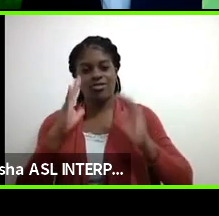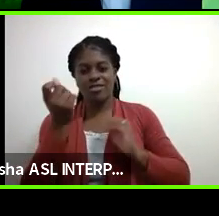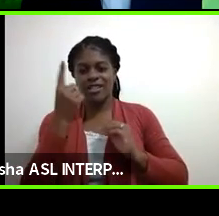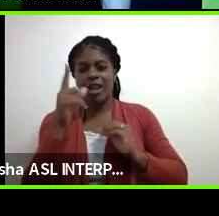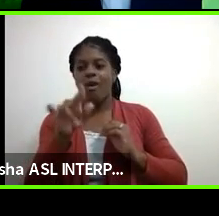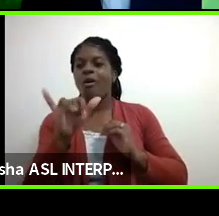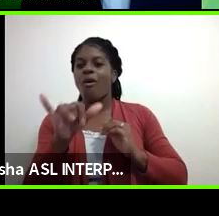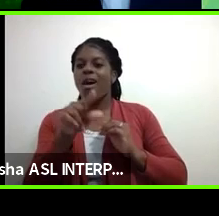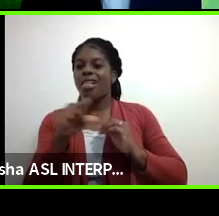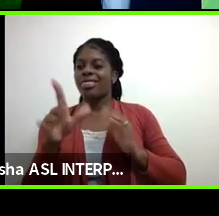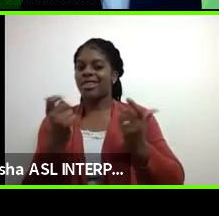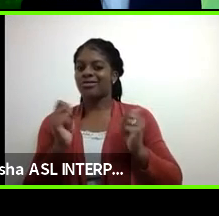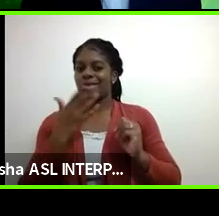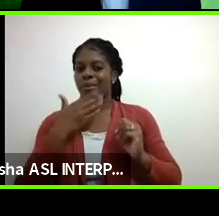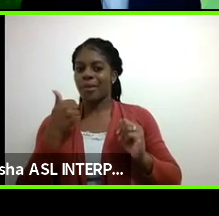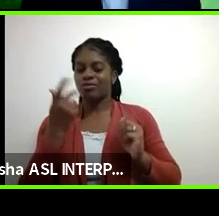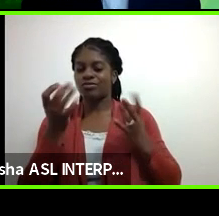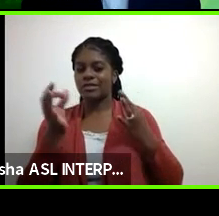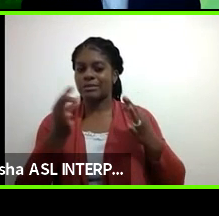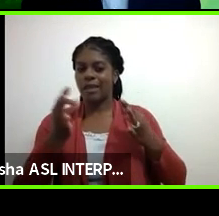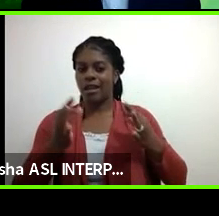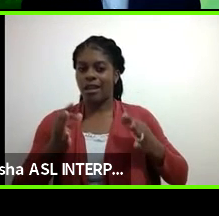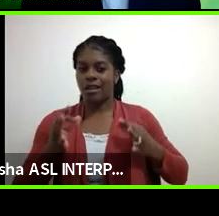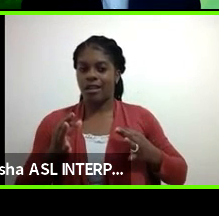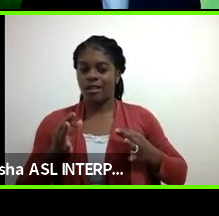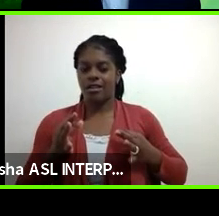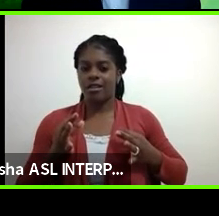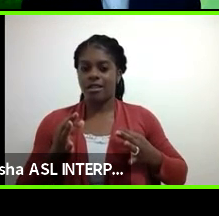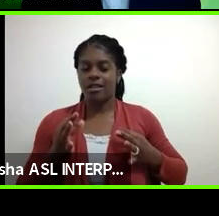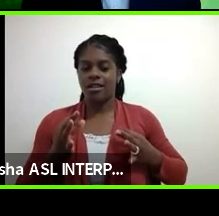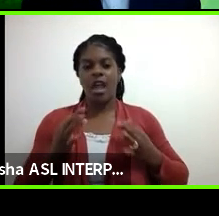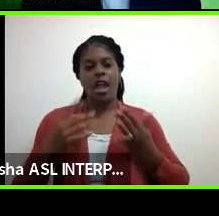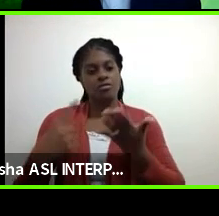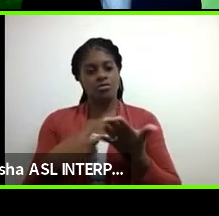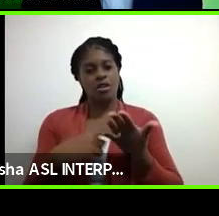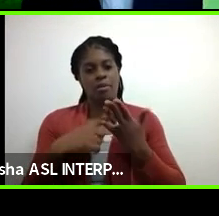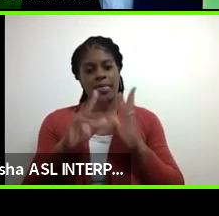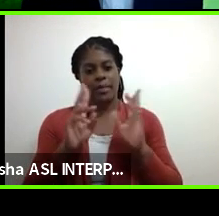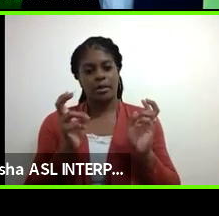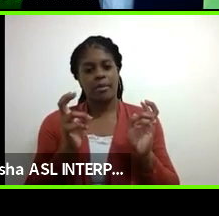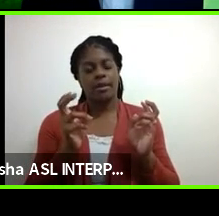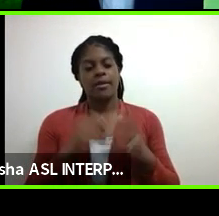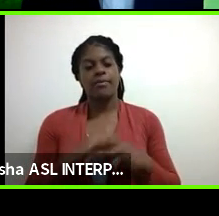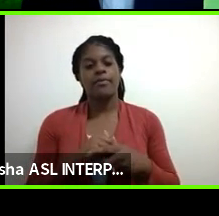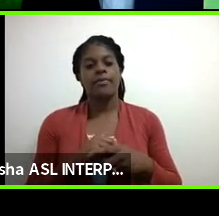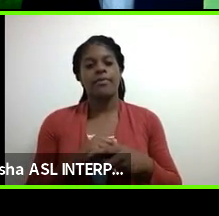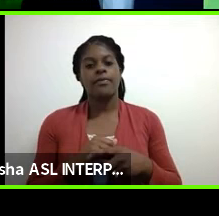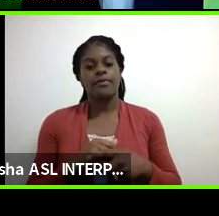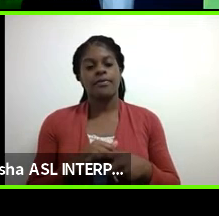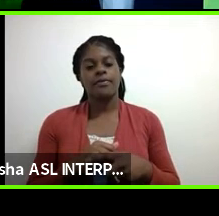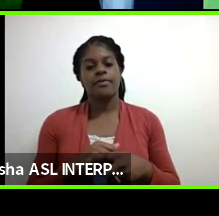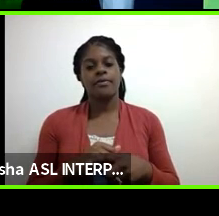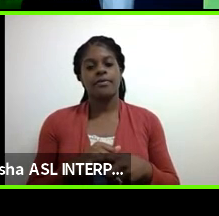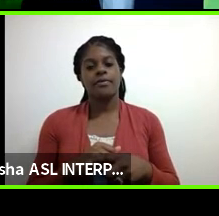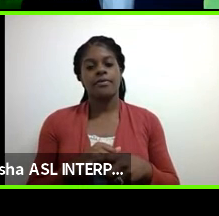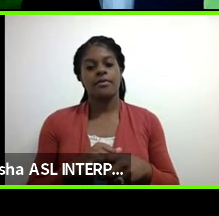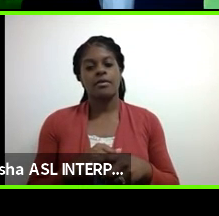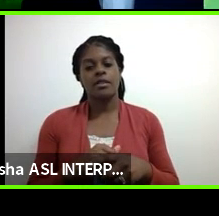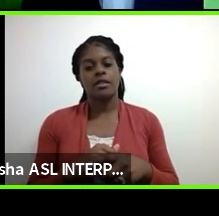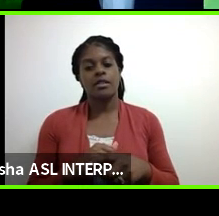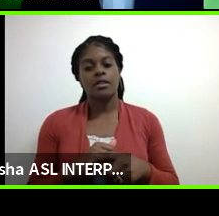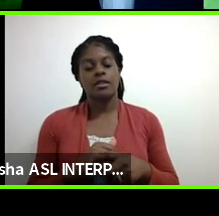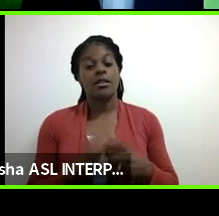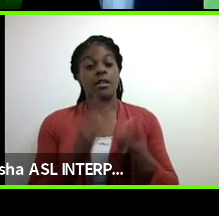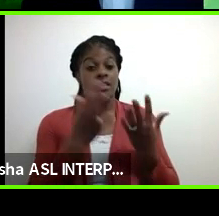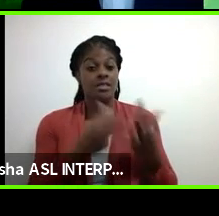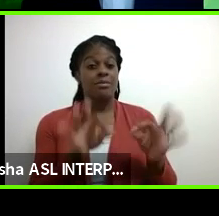they are doing the best they can to explain and to talk about the topic. And so I think, you know, it's important